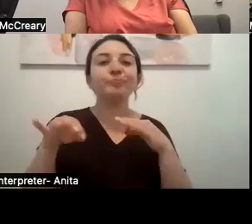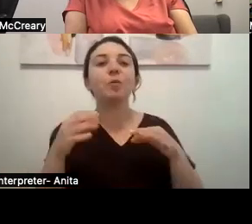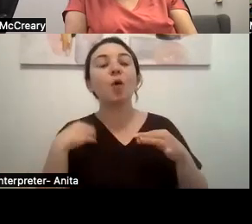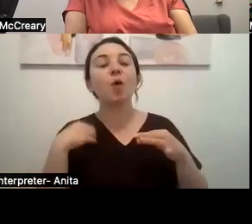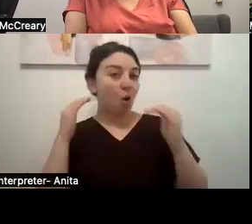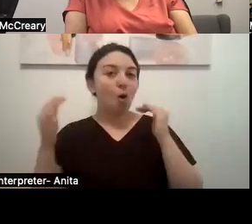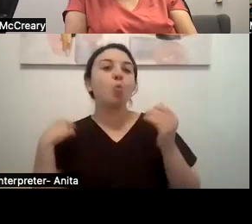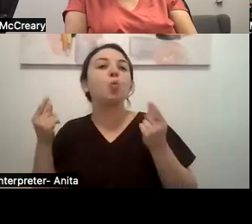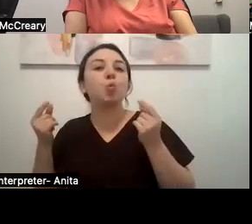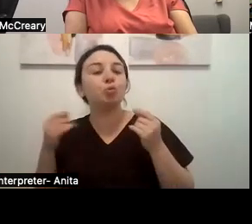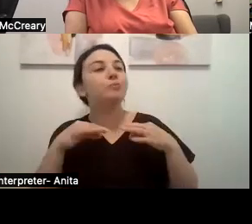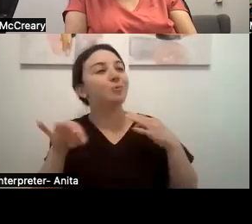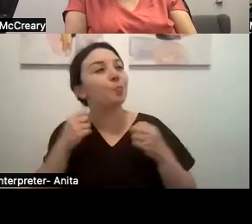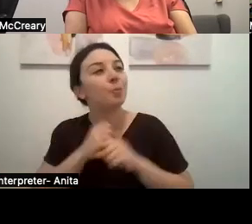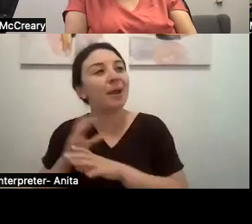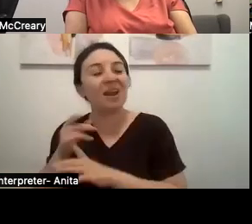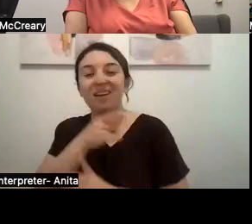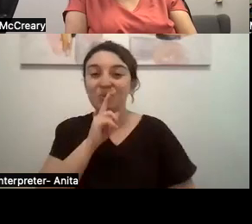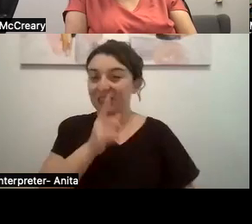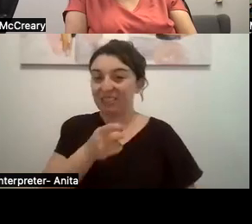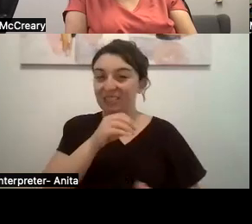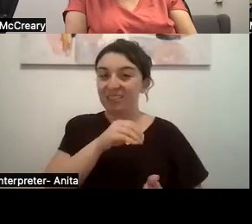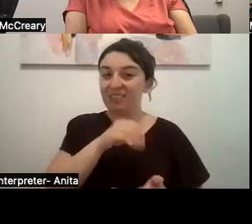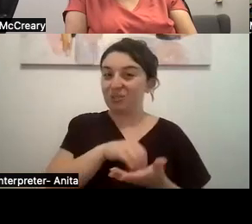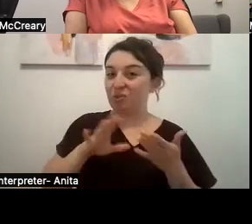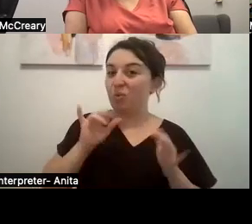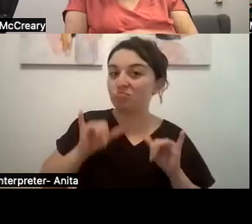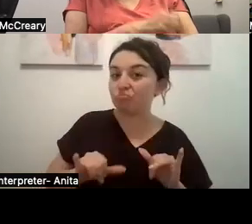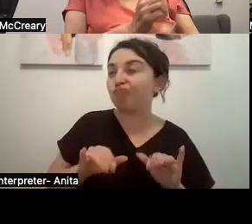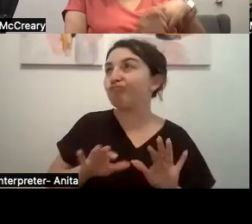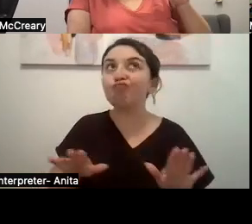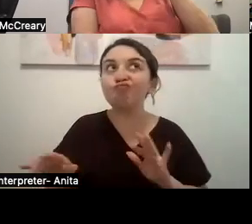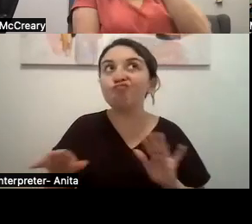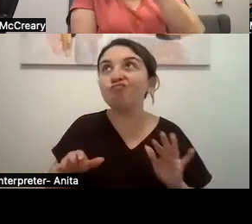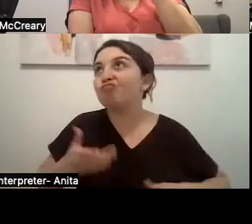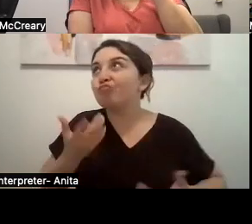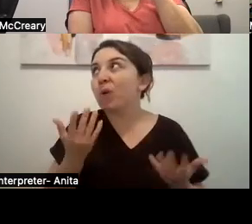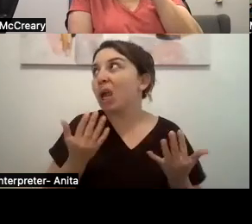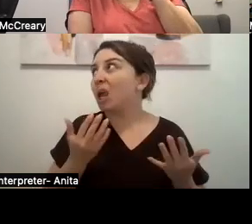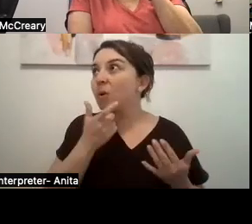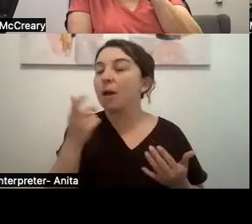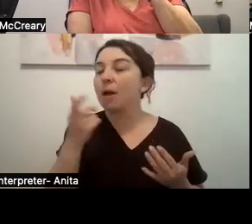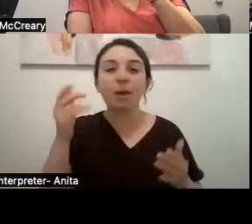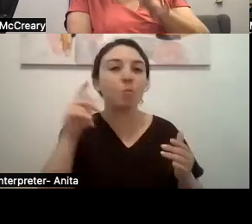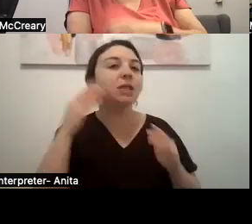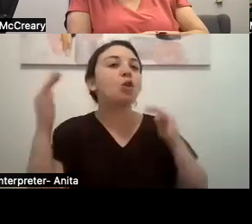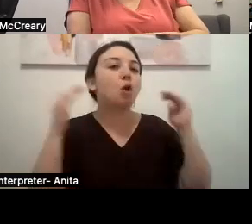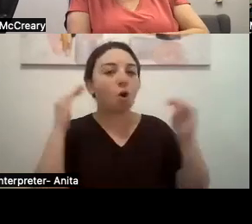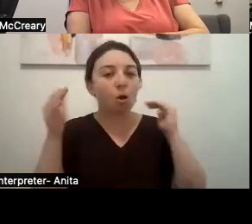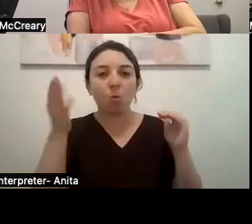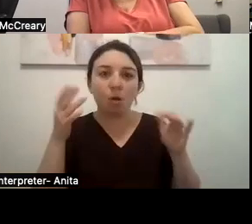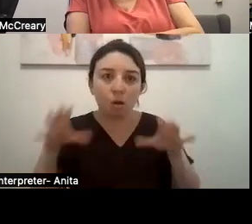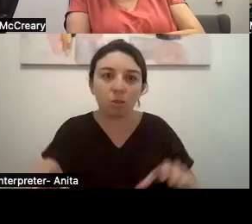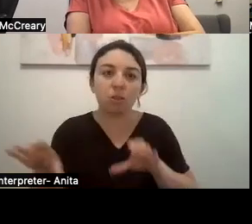don't even, they know that they're in their rooms and that the adults around them are preparing, but we don't have them go through like the